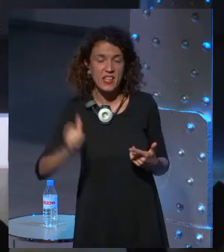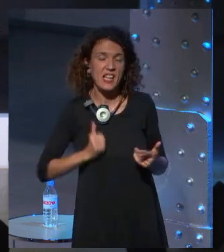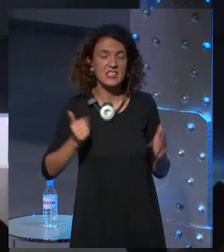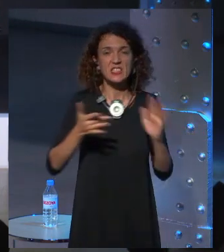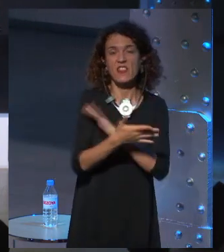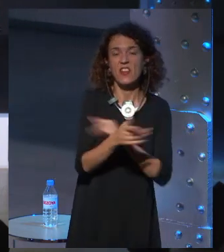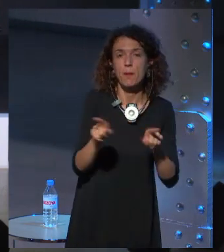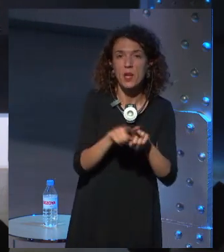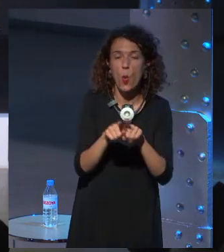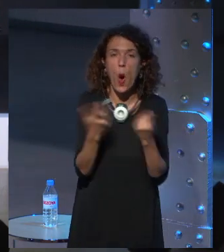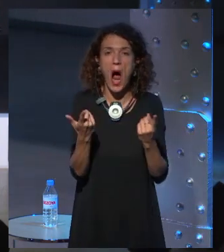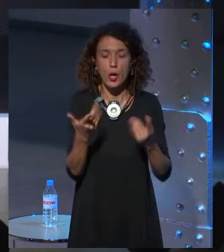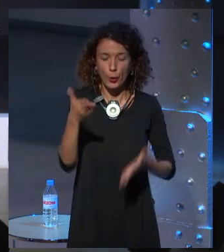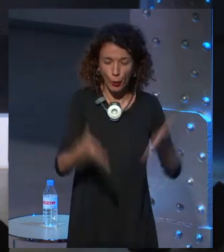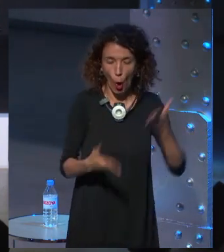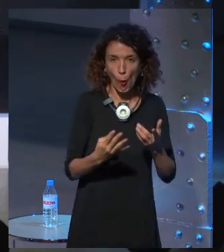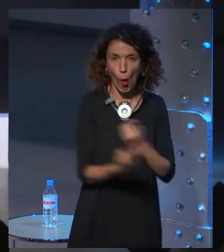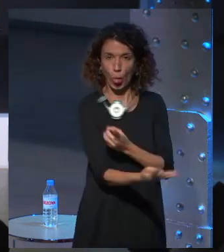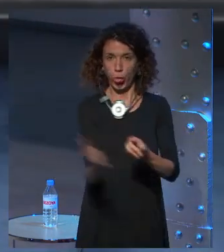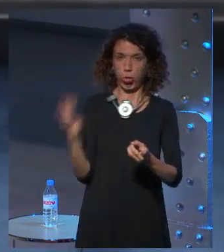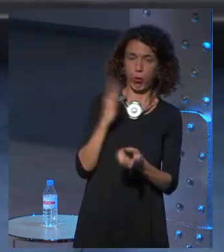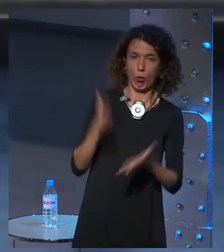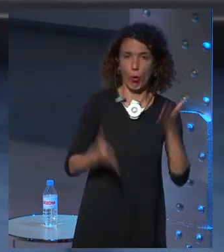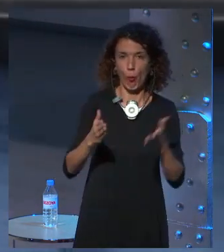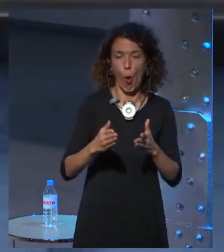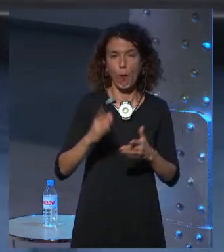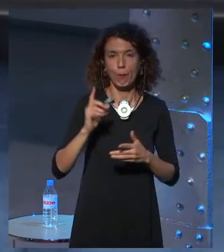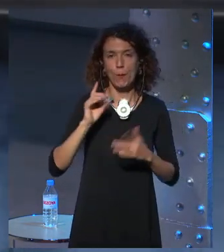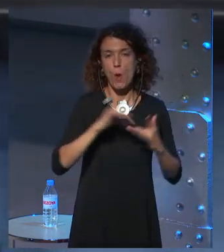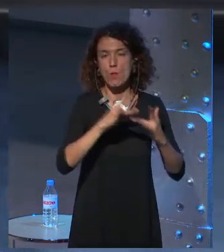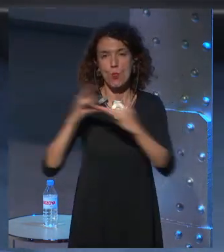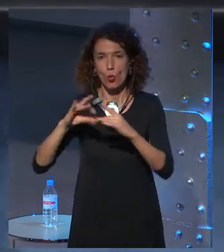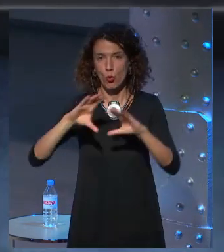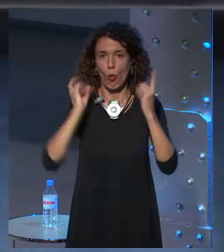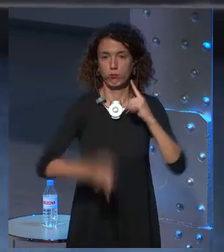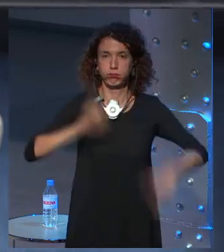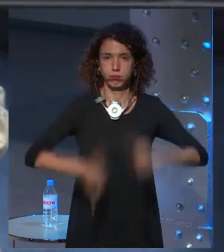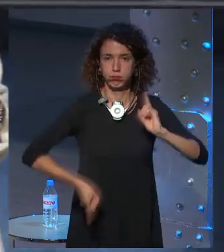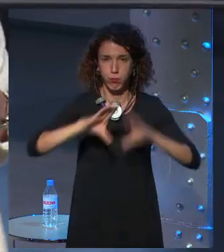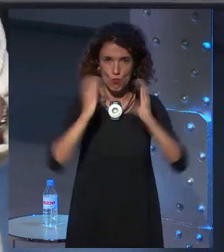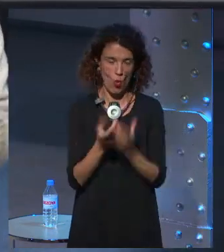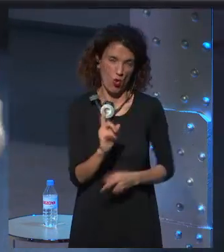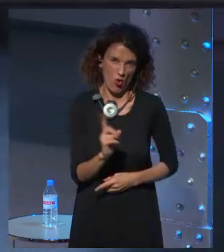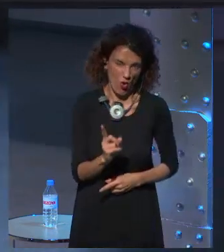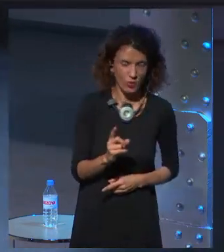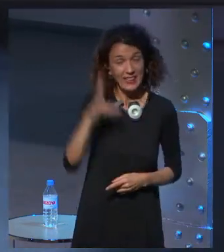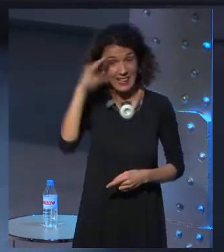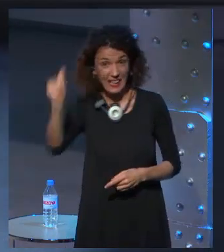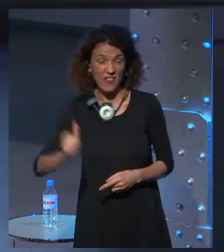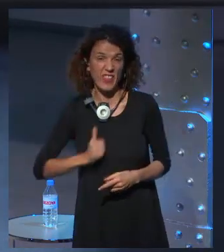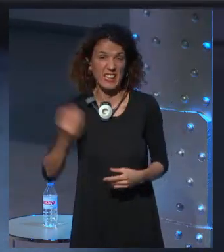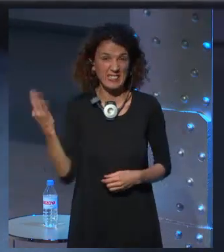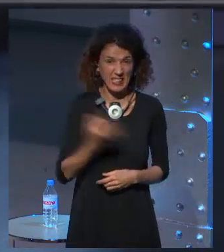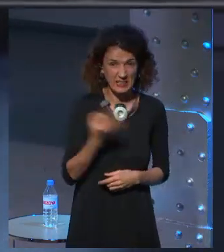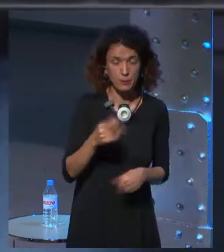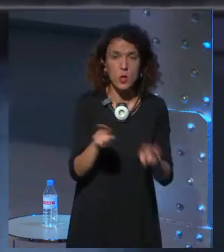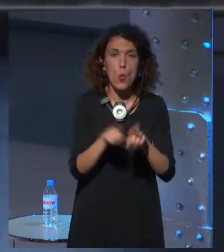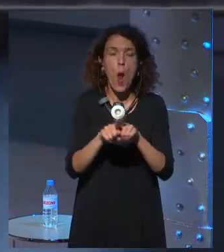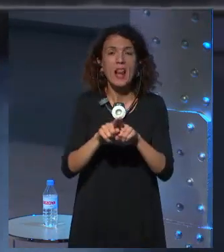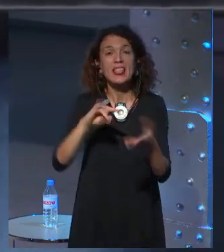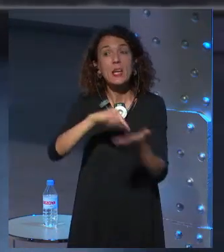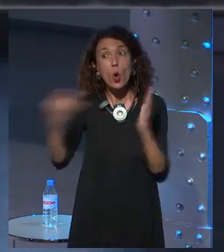inevitable. In fact, because what artificial intelligence is in technology that simply makes